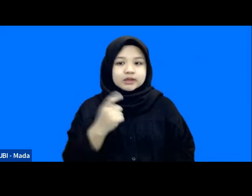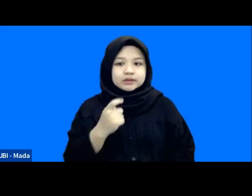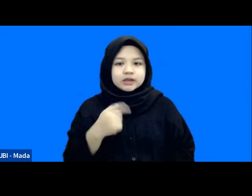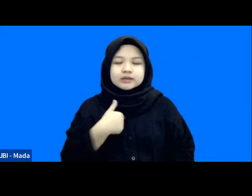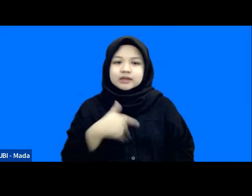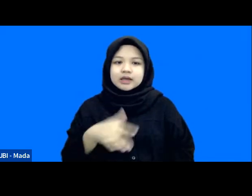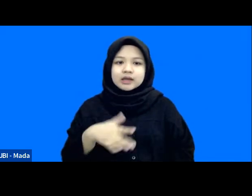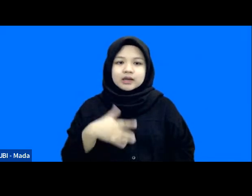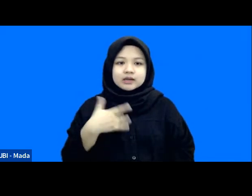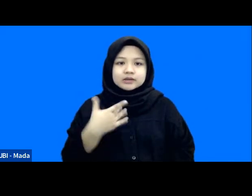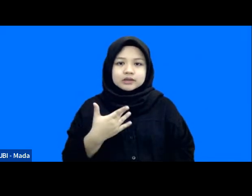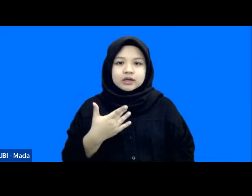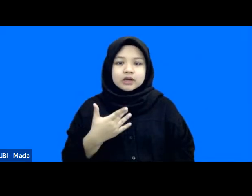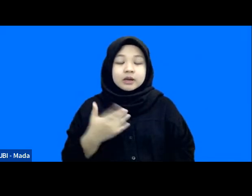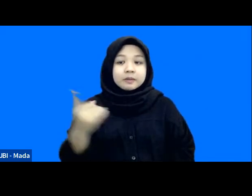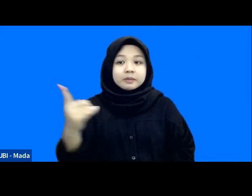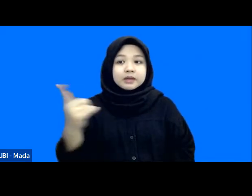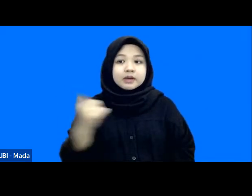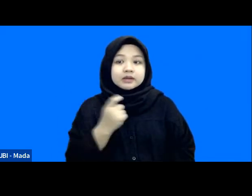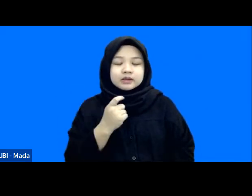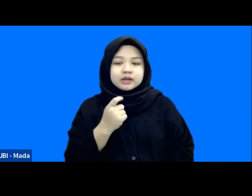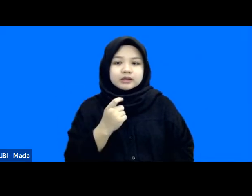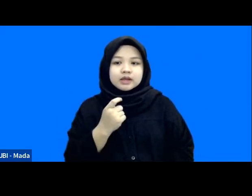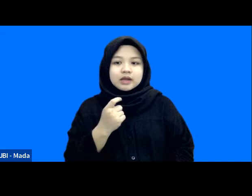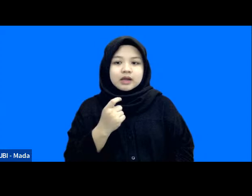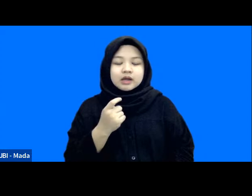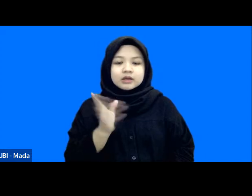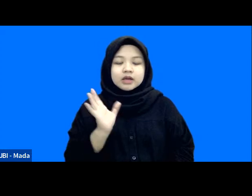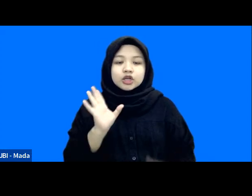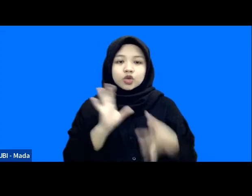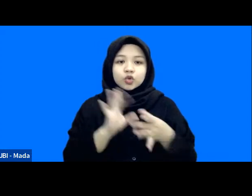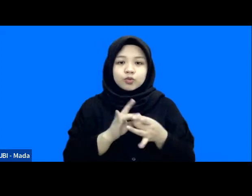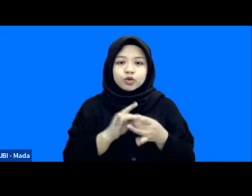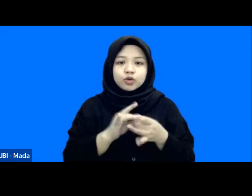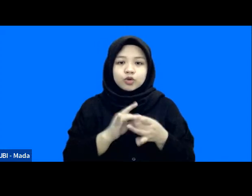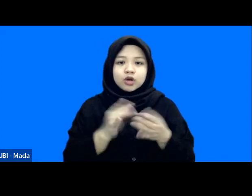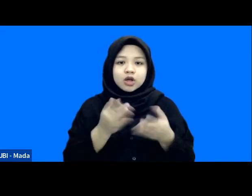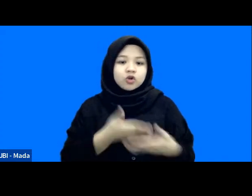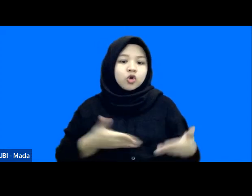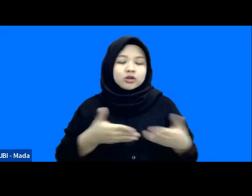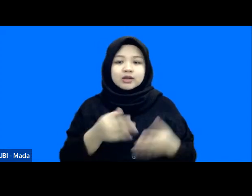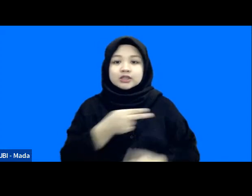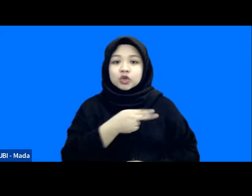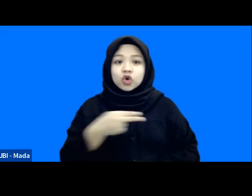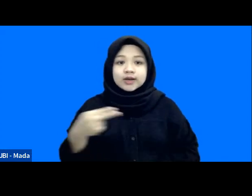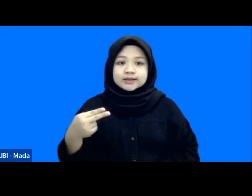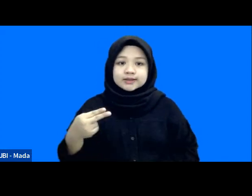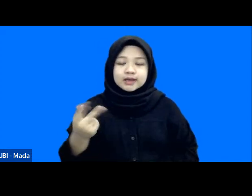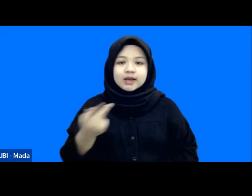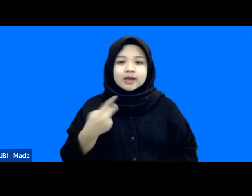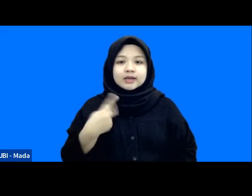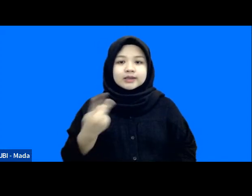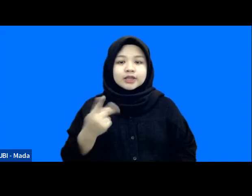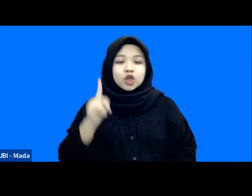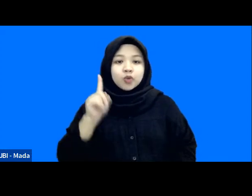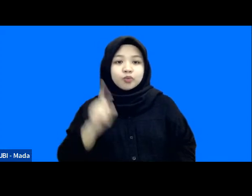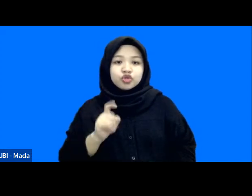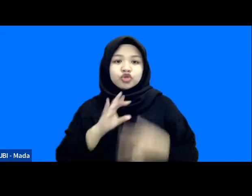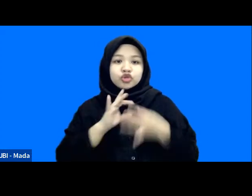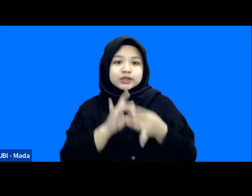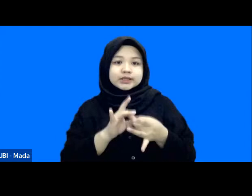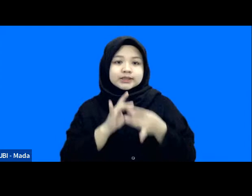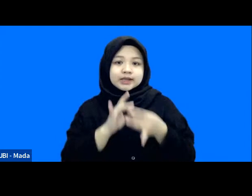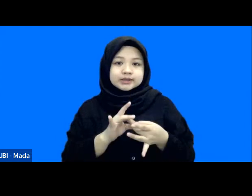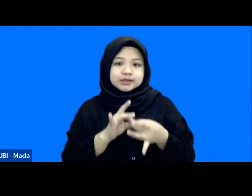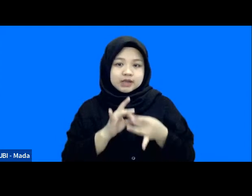specify Indonesia context, definitely one thing that we need to demand together for the Indonesia government is